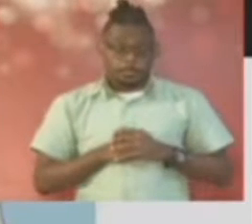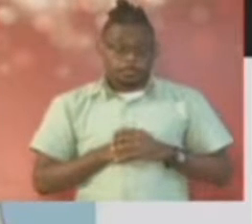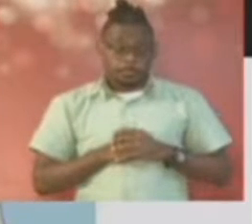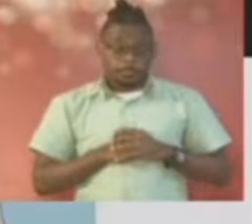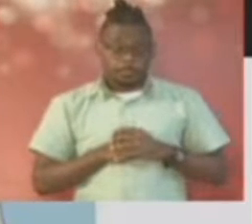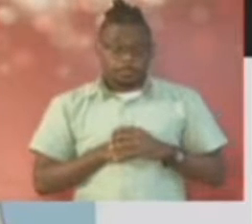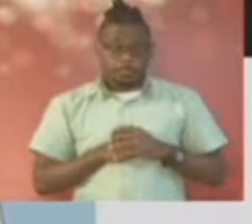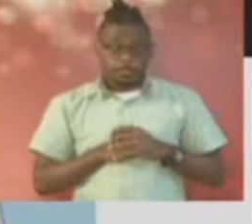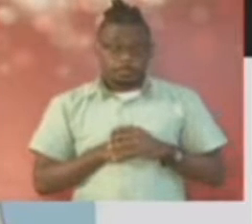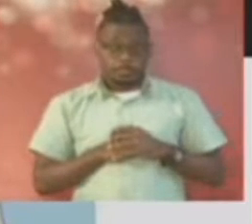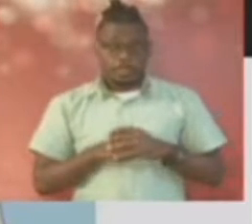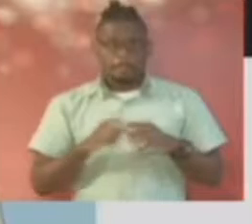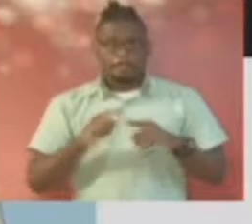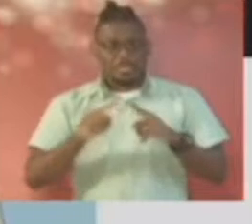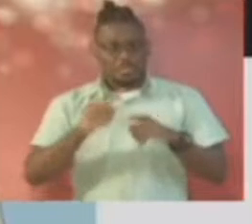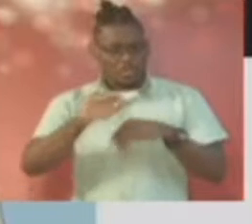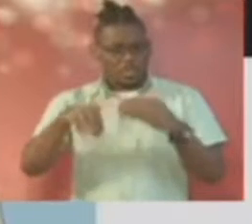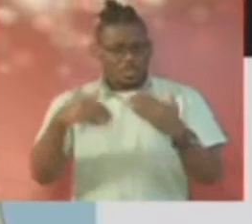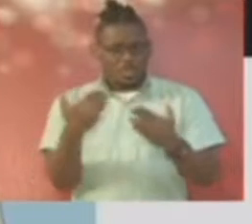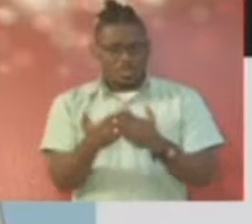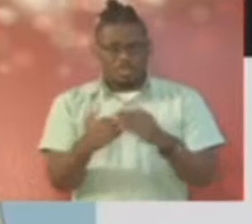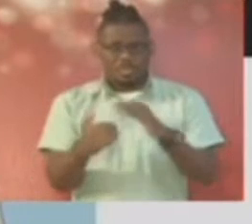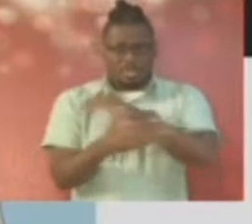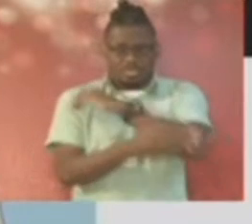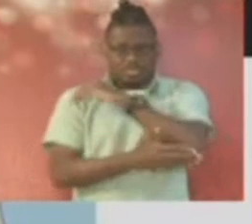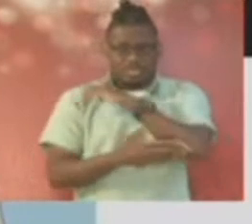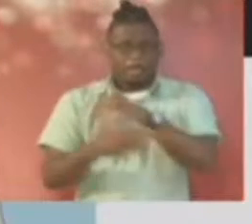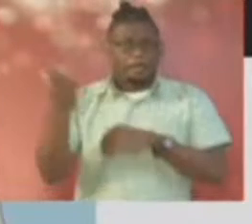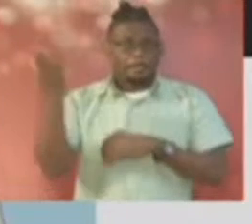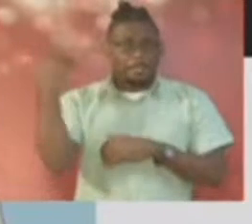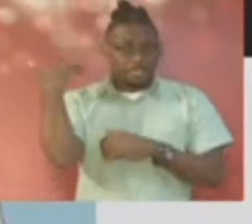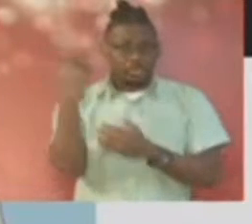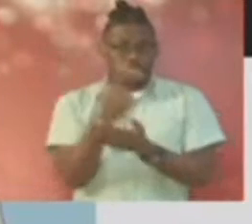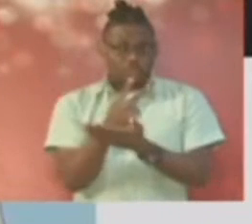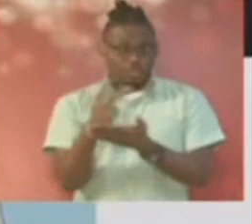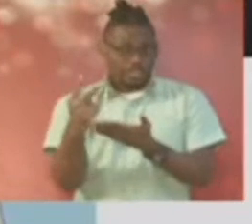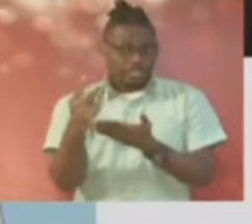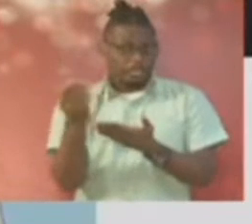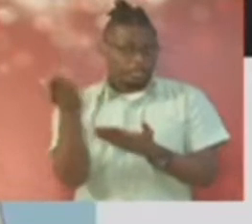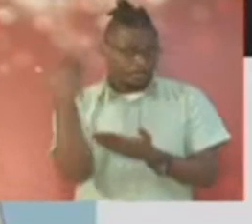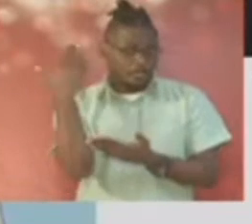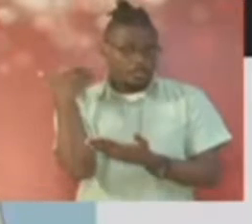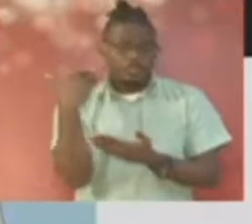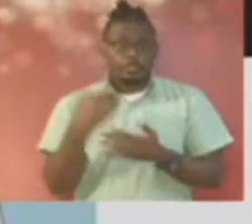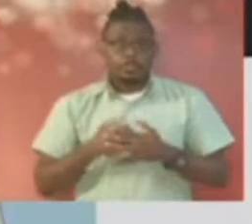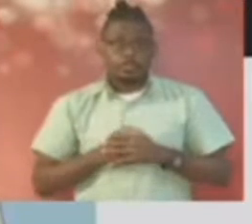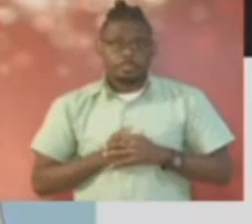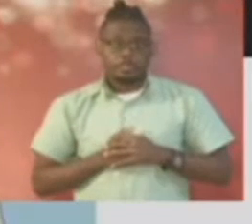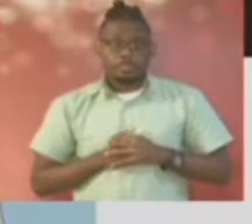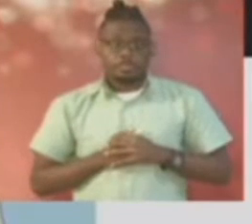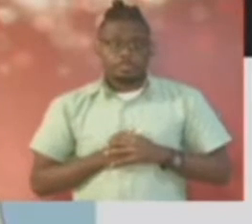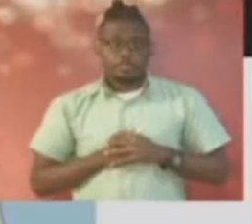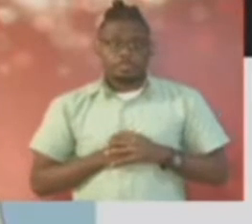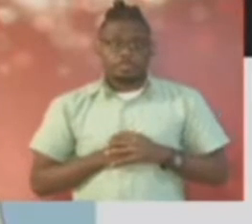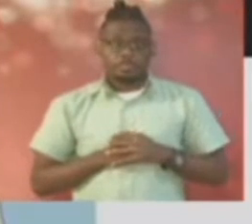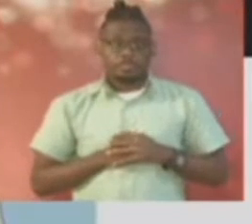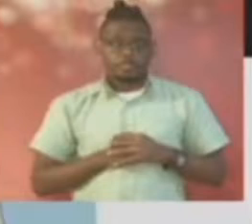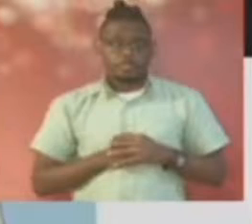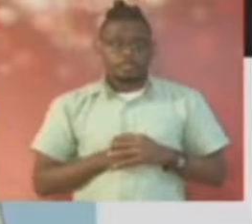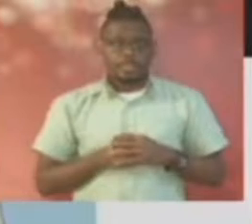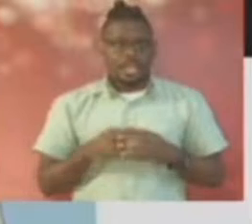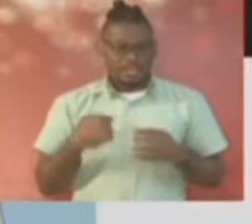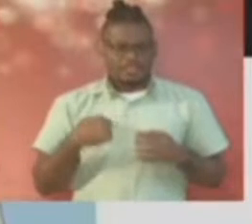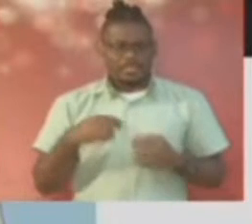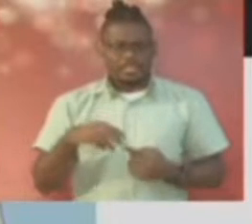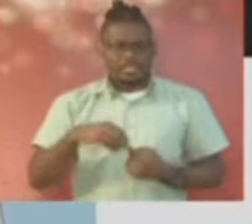which we look at the cases for the last 2 weeks. So we introduce the temporal component, maximizing on the abilities of the software that we use to